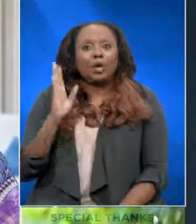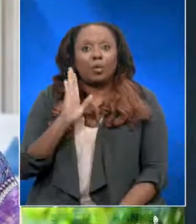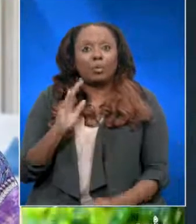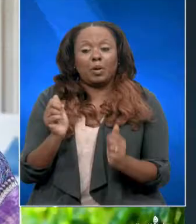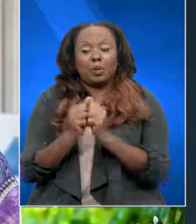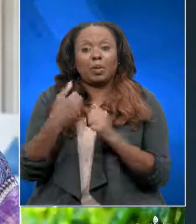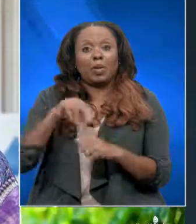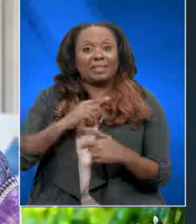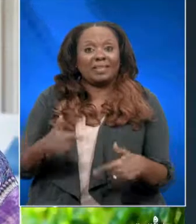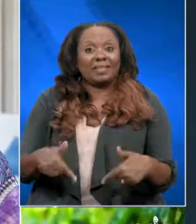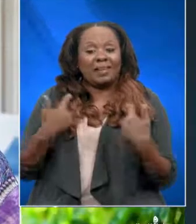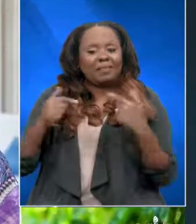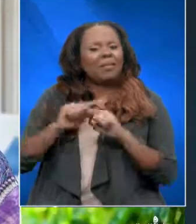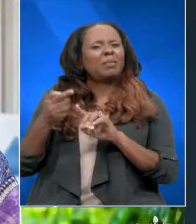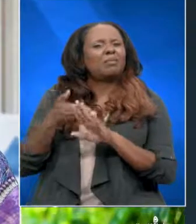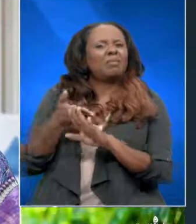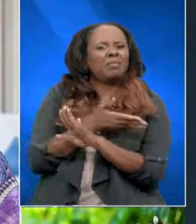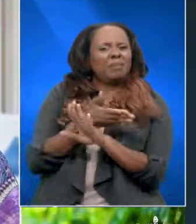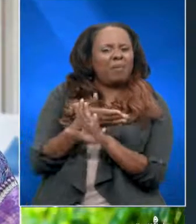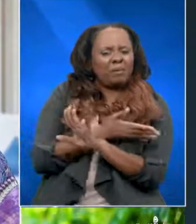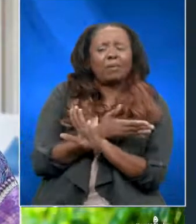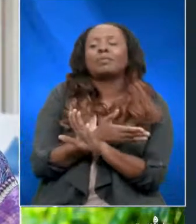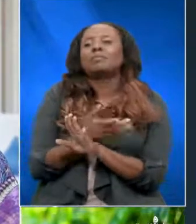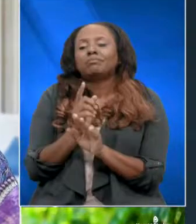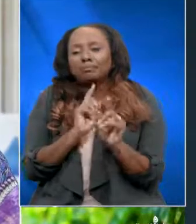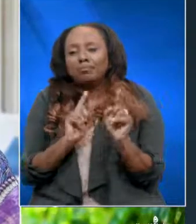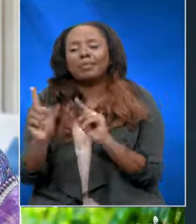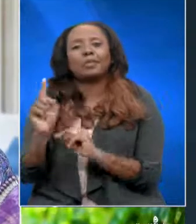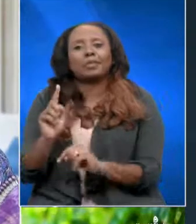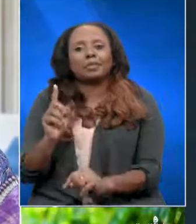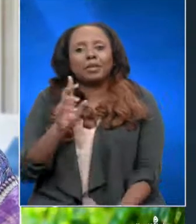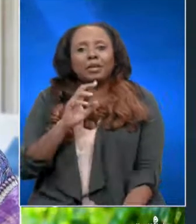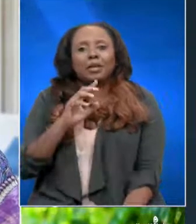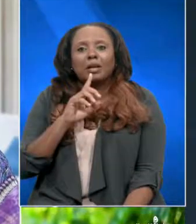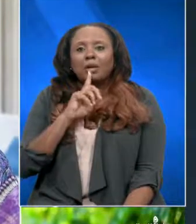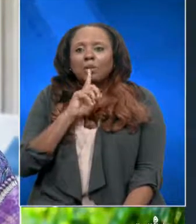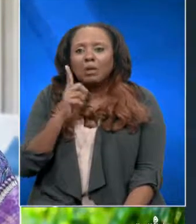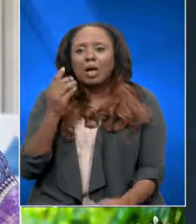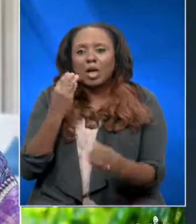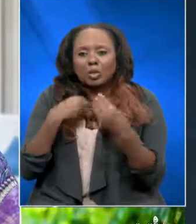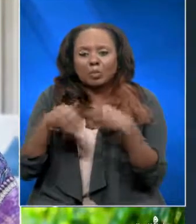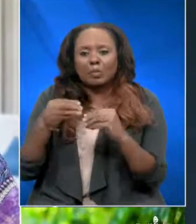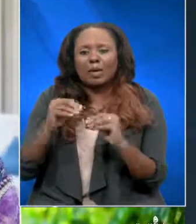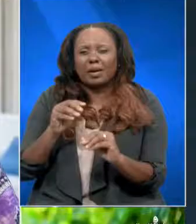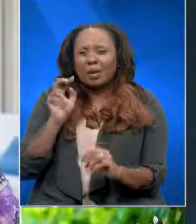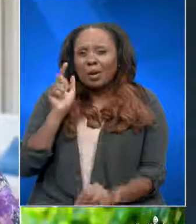to a tour that she took us on when she went to one of the popular supermarkets.